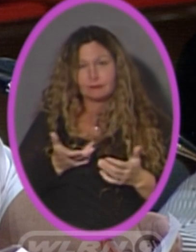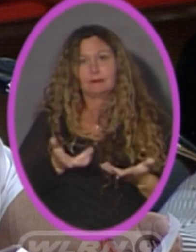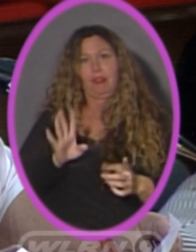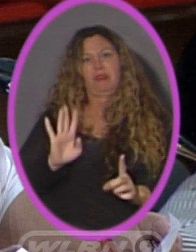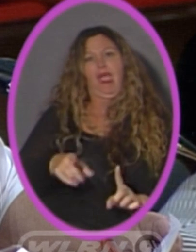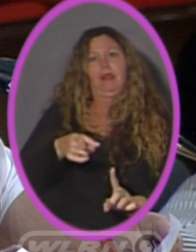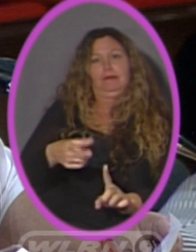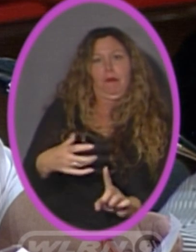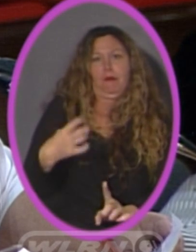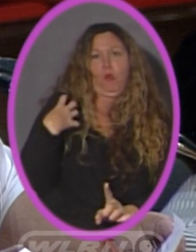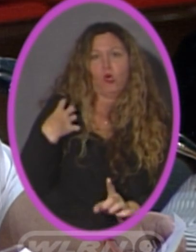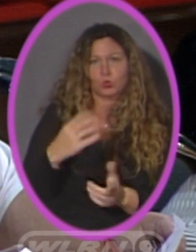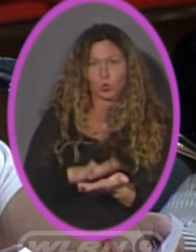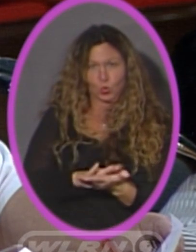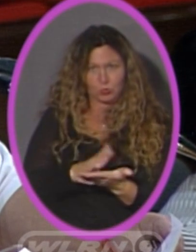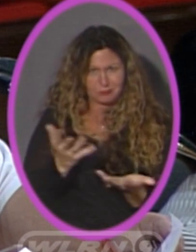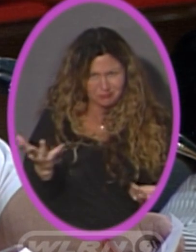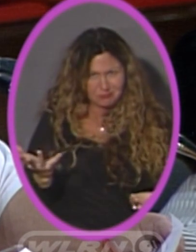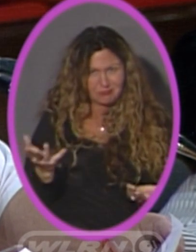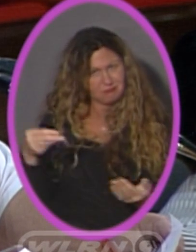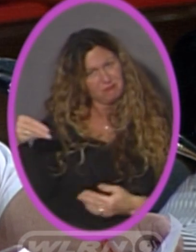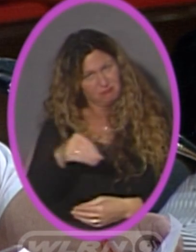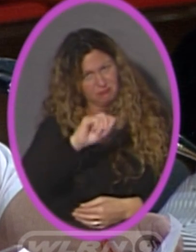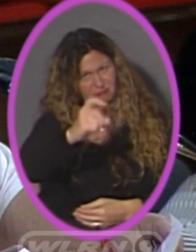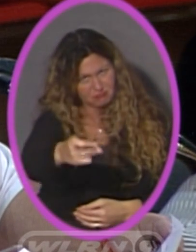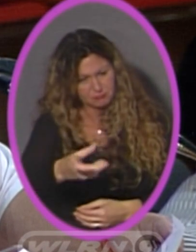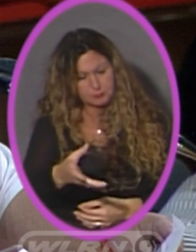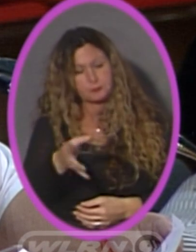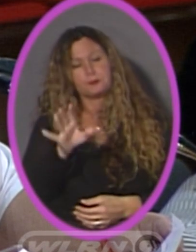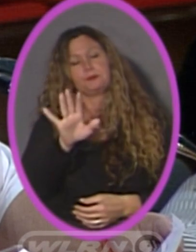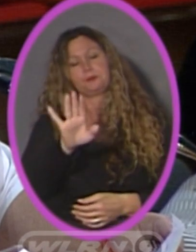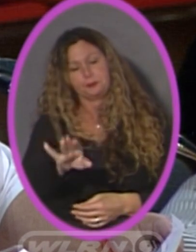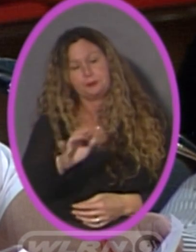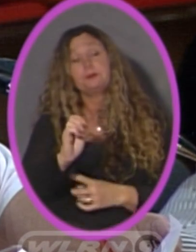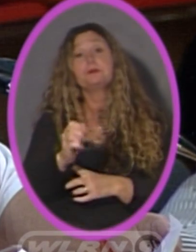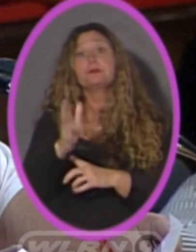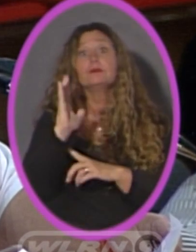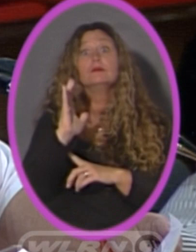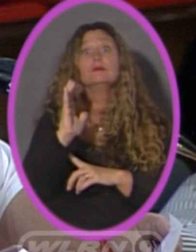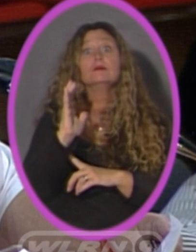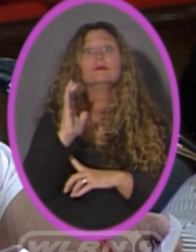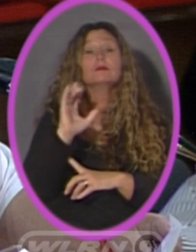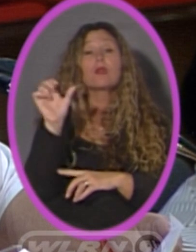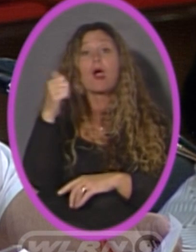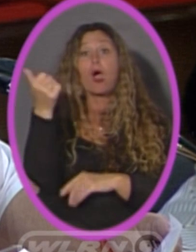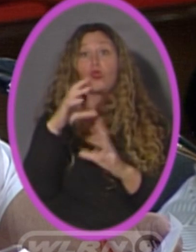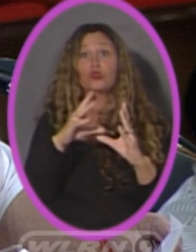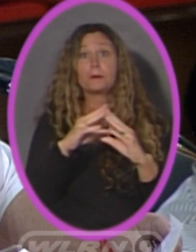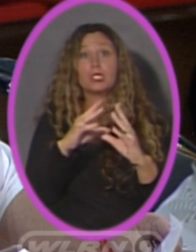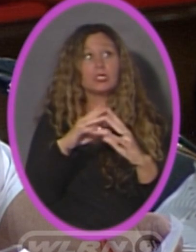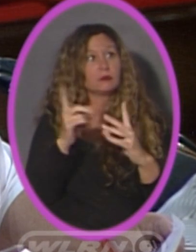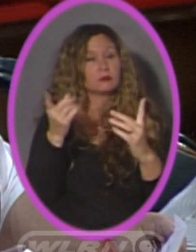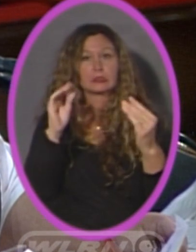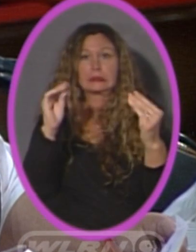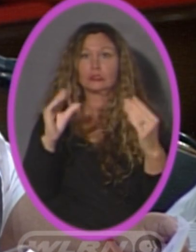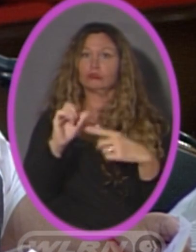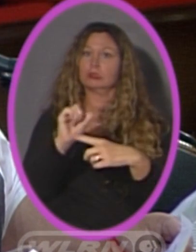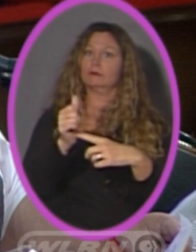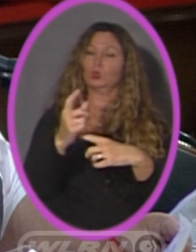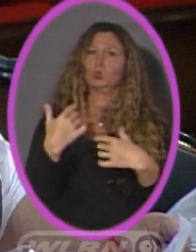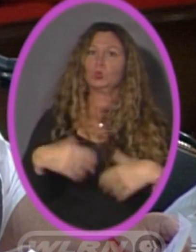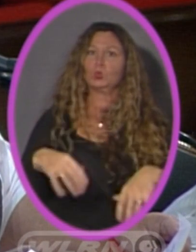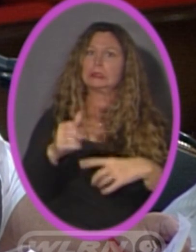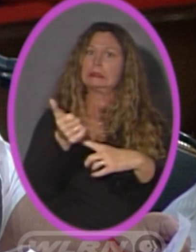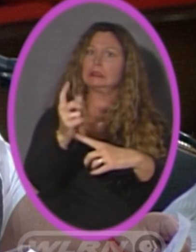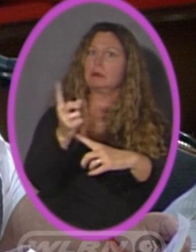and November 2015 board meetings, I or other teachers were allowed to speak for 10 minutes. In fact, during the September school board meeting,